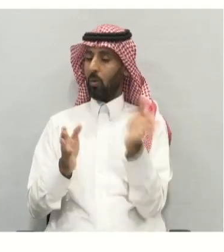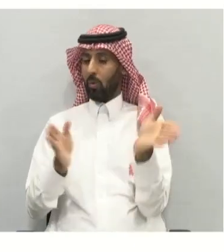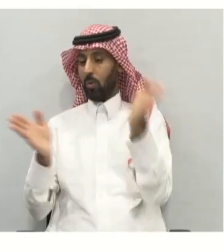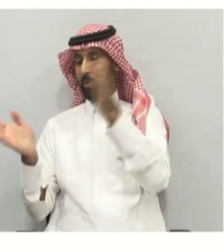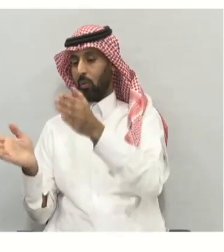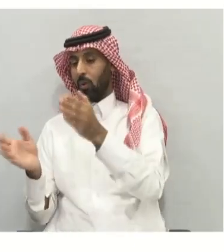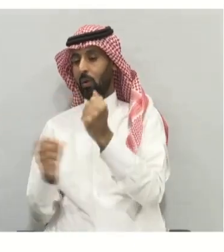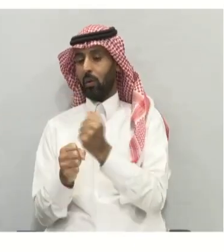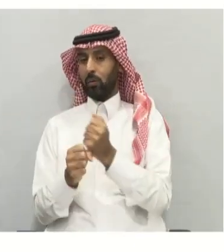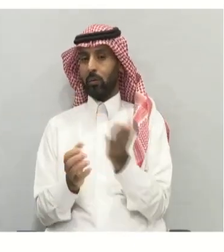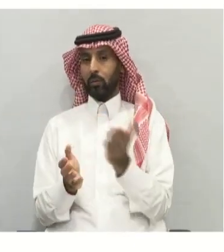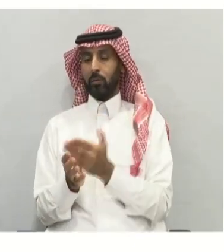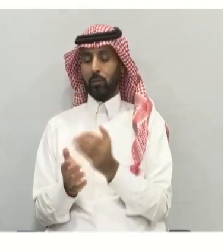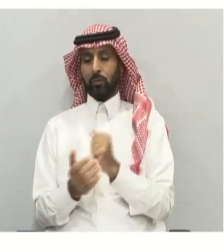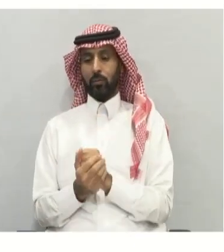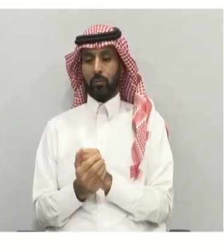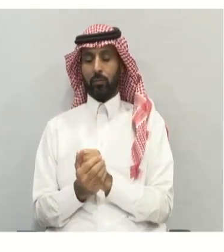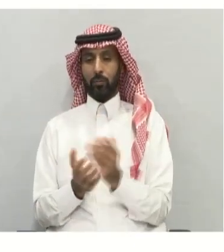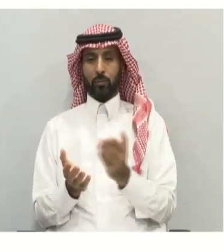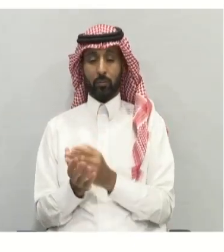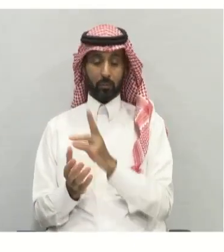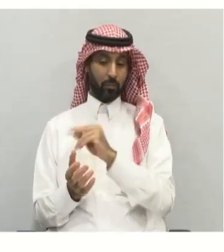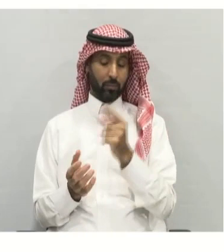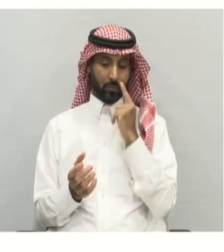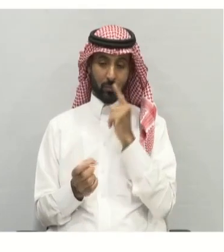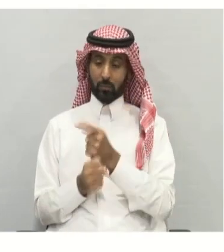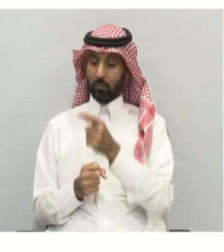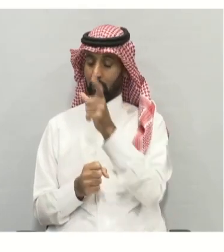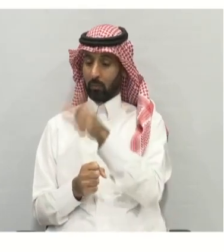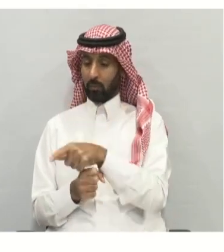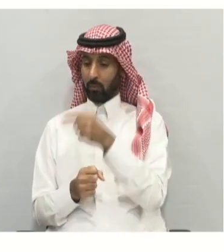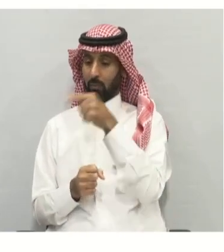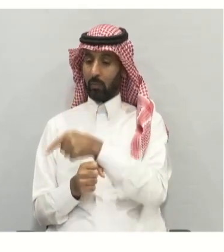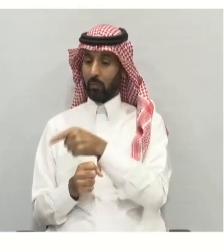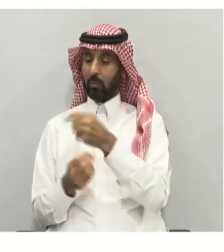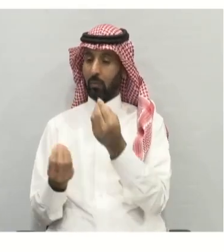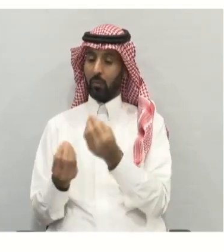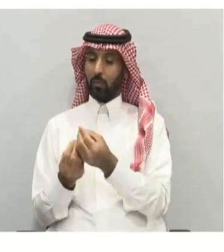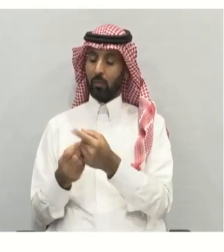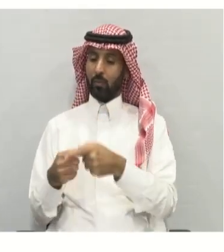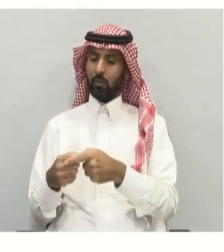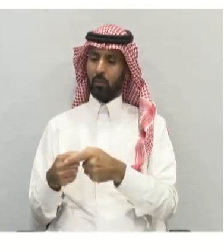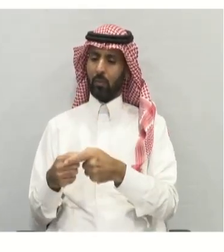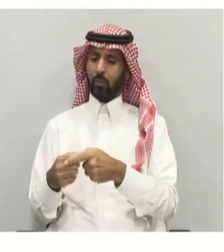after the verb. So for example, the object pronoun that is equal to